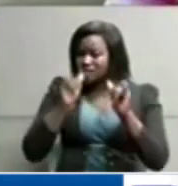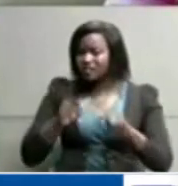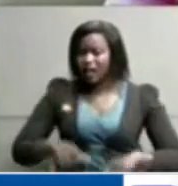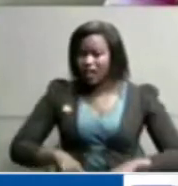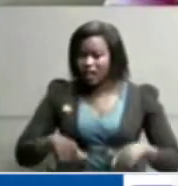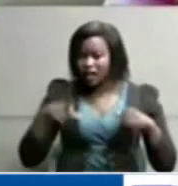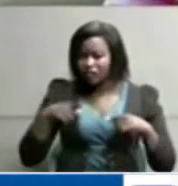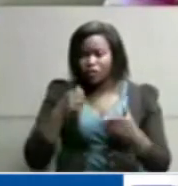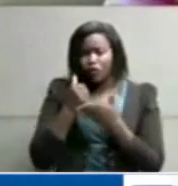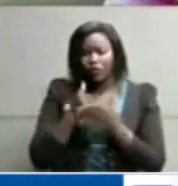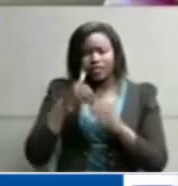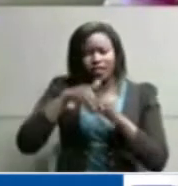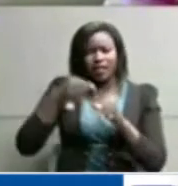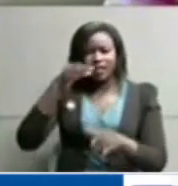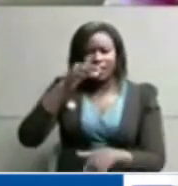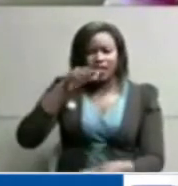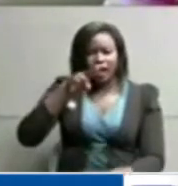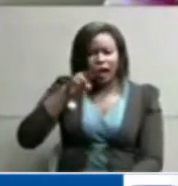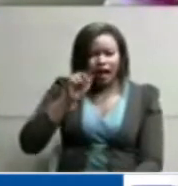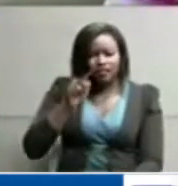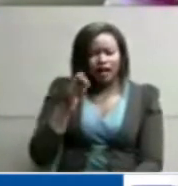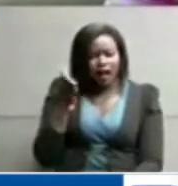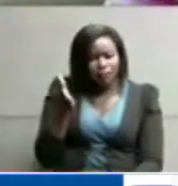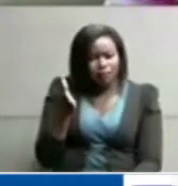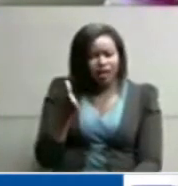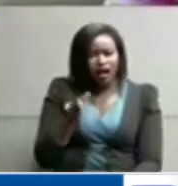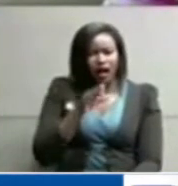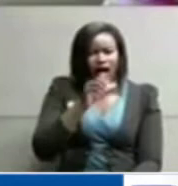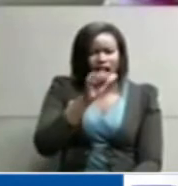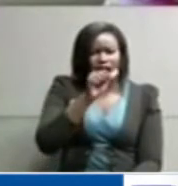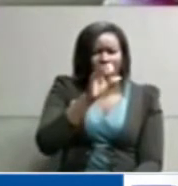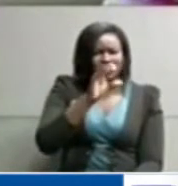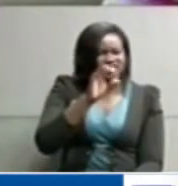the acid in the gut, and it comes out and it is alive